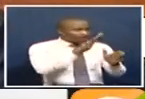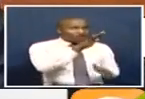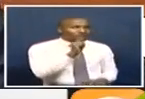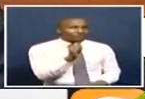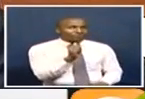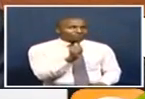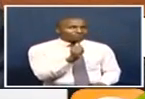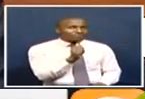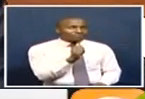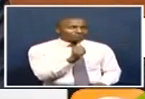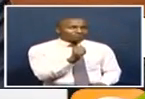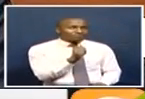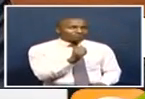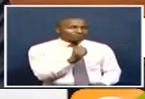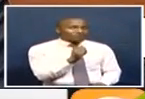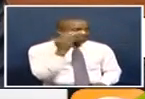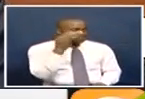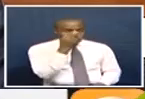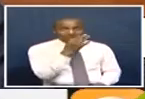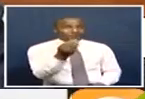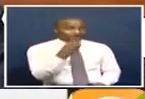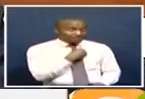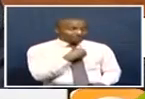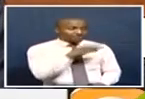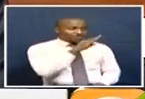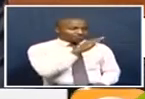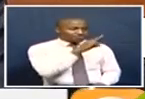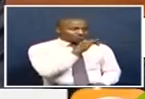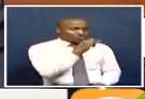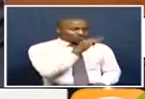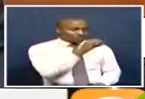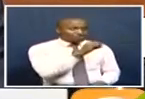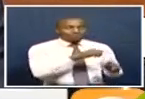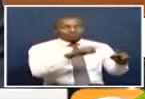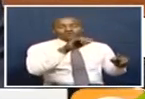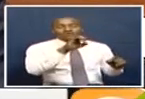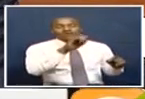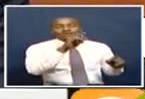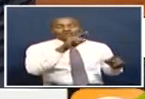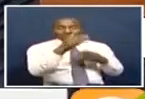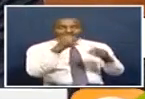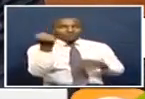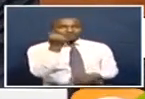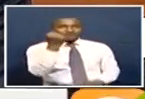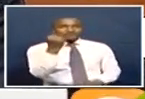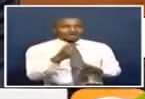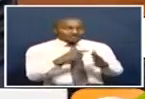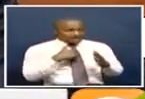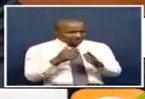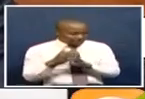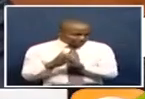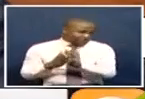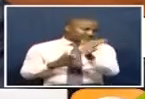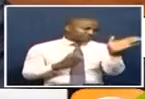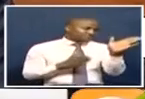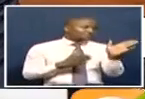we have a tarmac road that Kibaki gave us from Buyangu to Ekero towards Mumias. And then there is a junction to